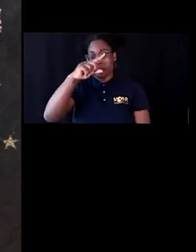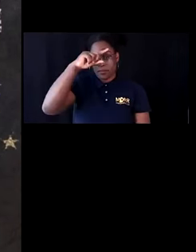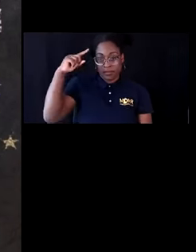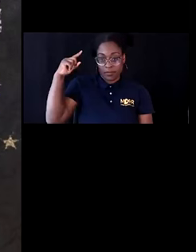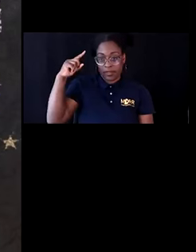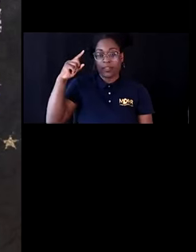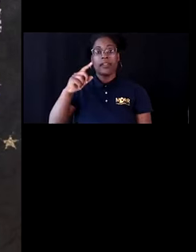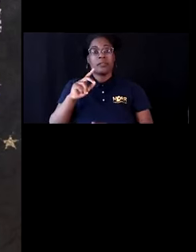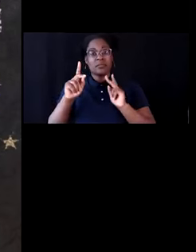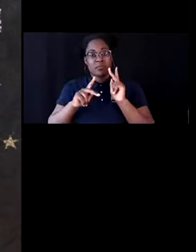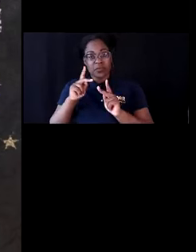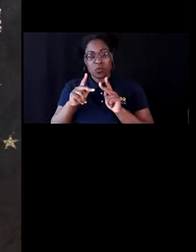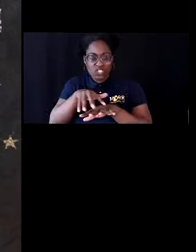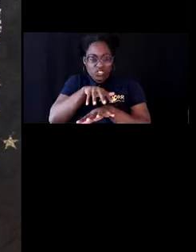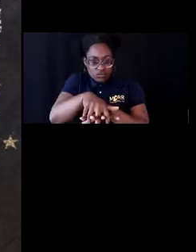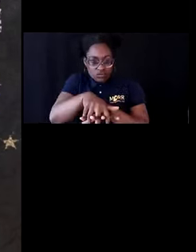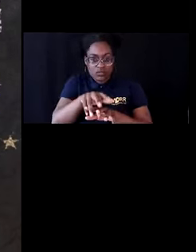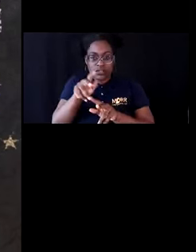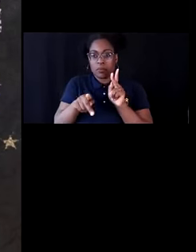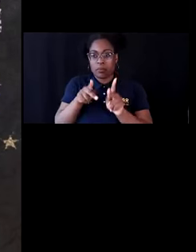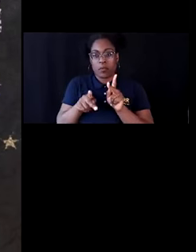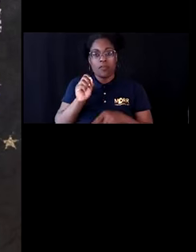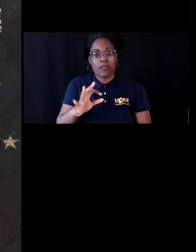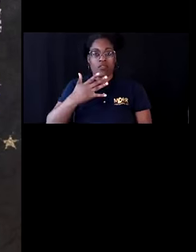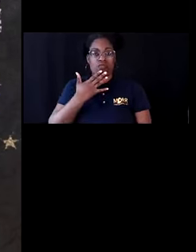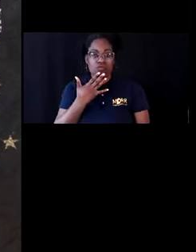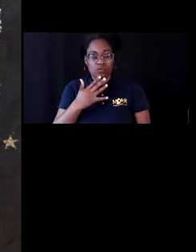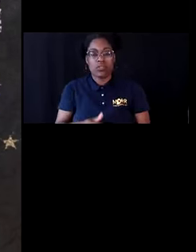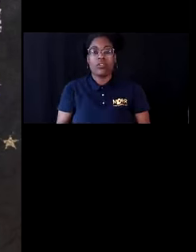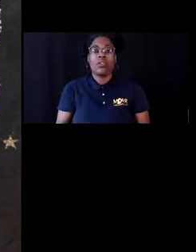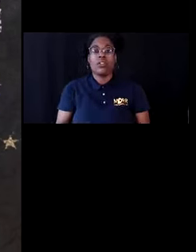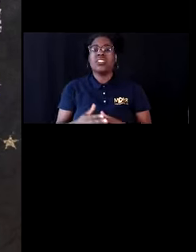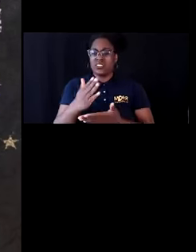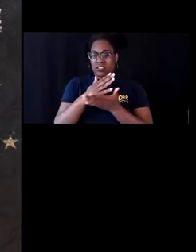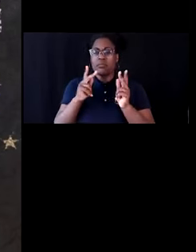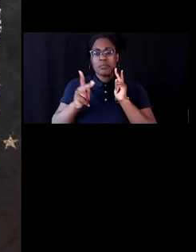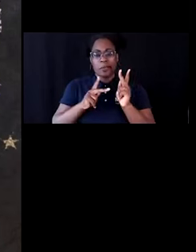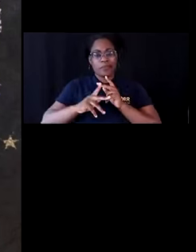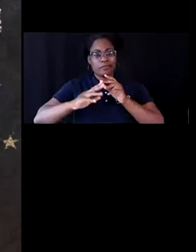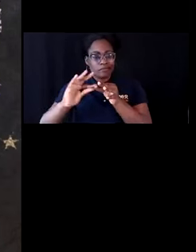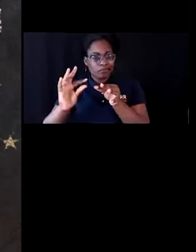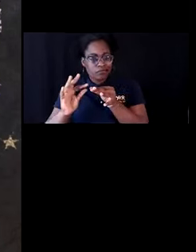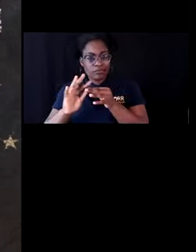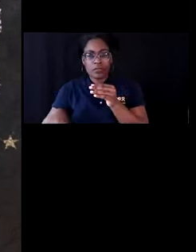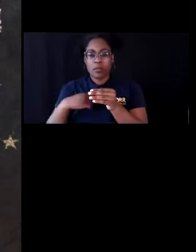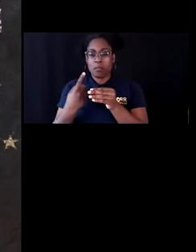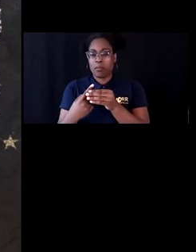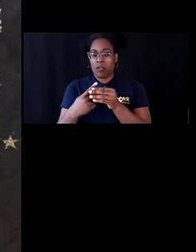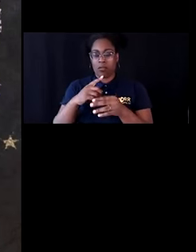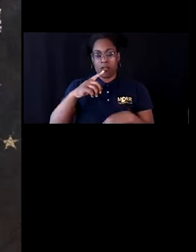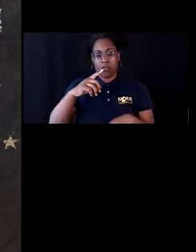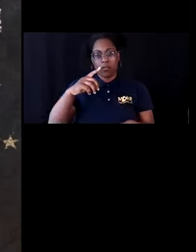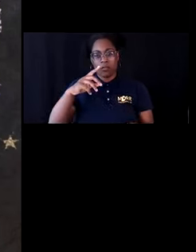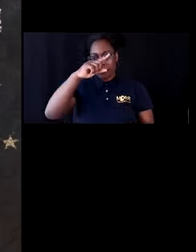necessity for us to actually pull out the relationships that Black people have in the two United States and Canada and Cuba